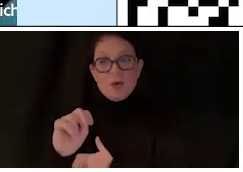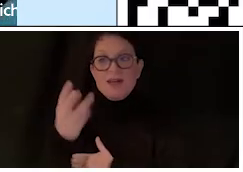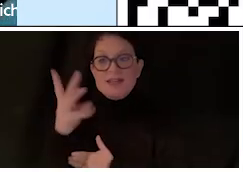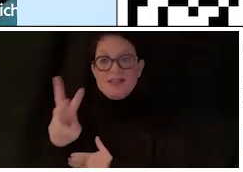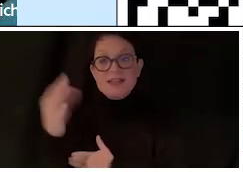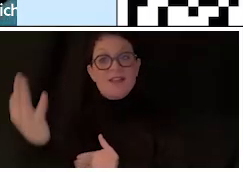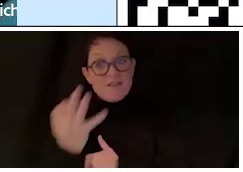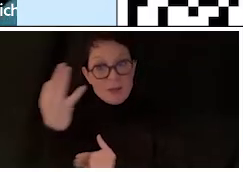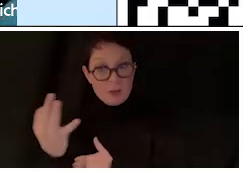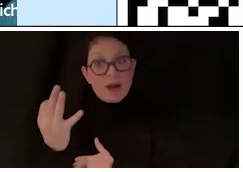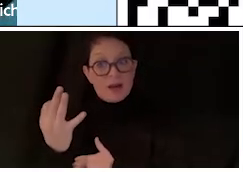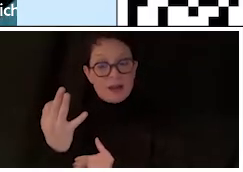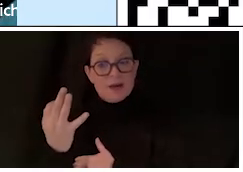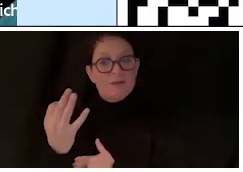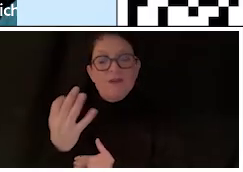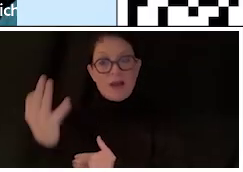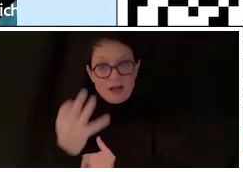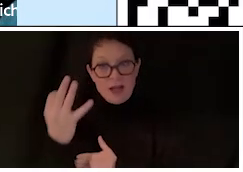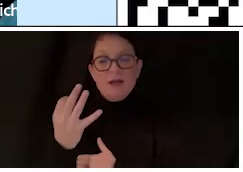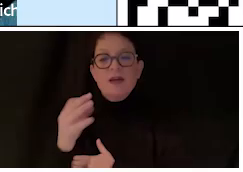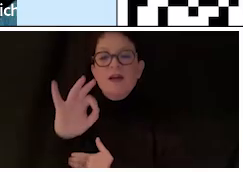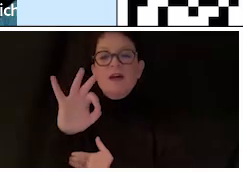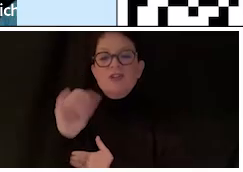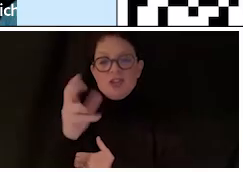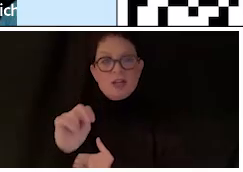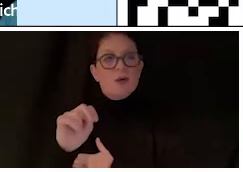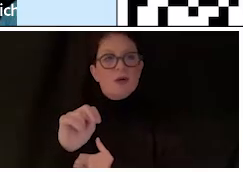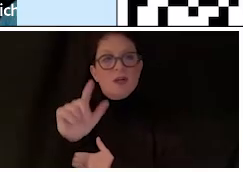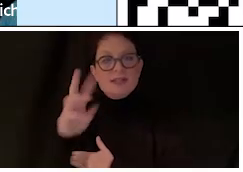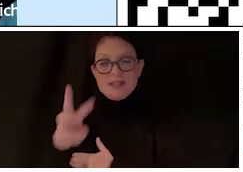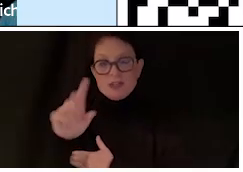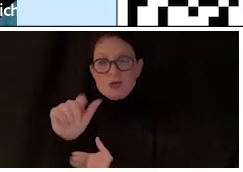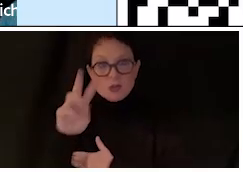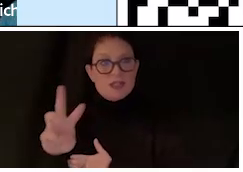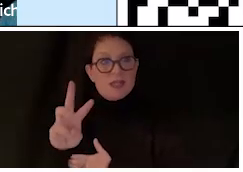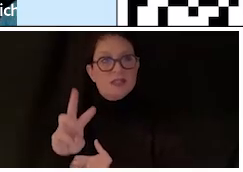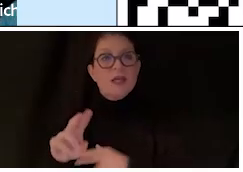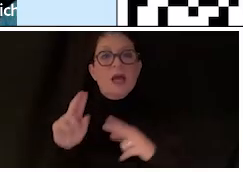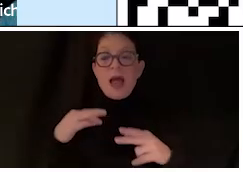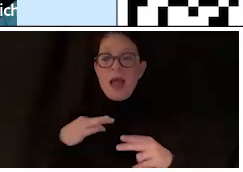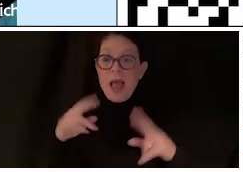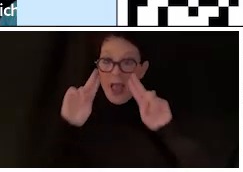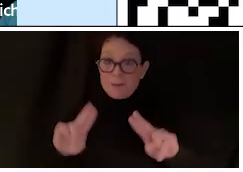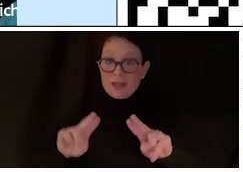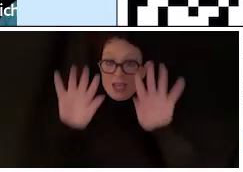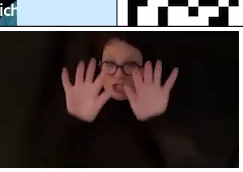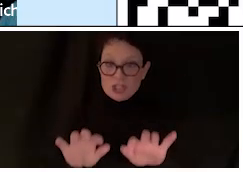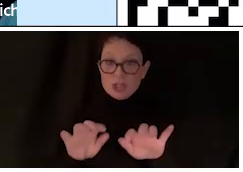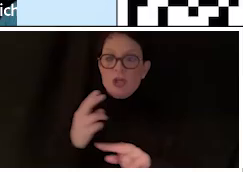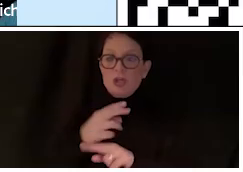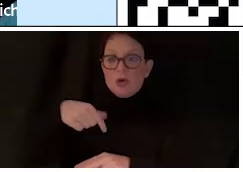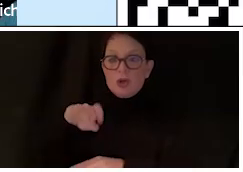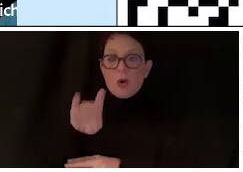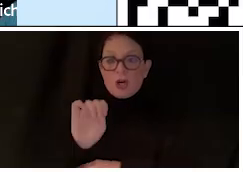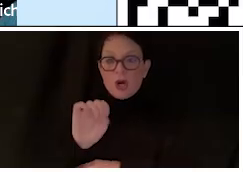16th, 2026. To find out more about the process and complete an application, use the QR